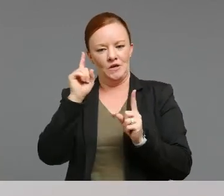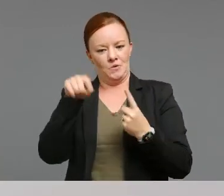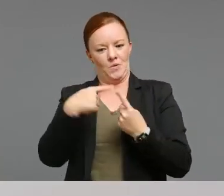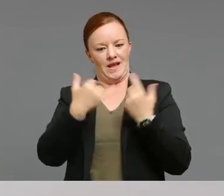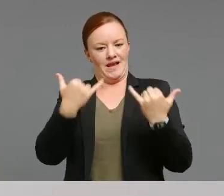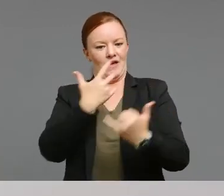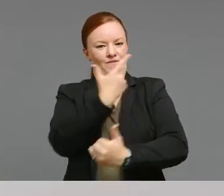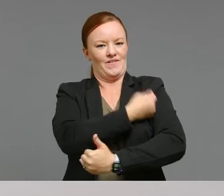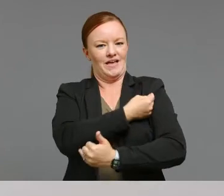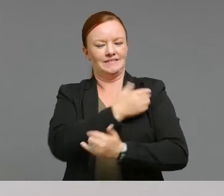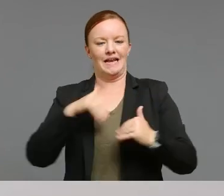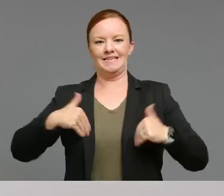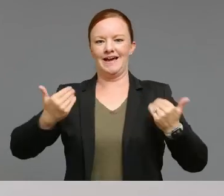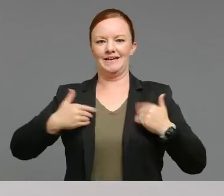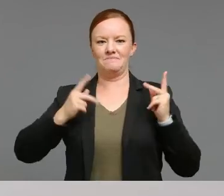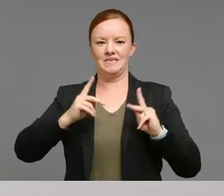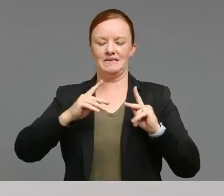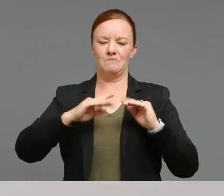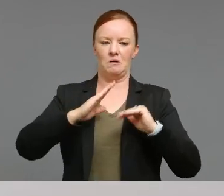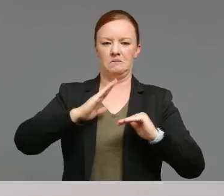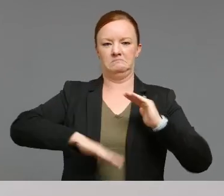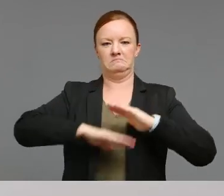15-year-olds.